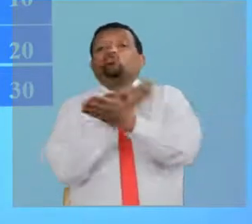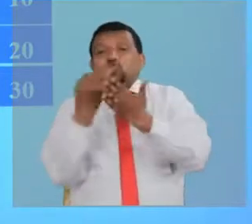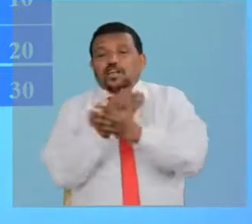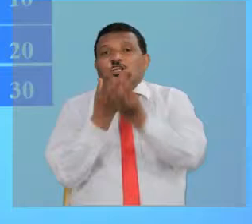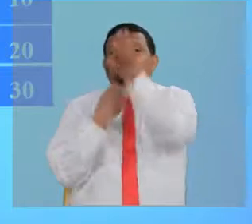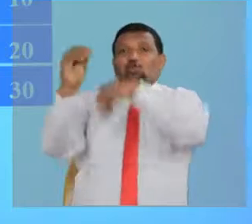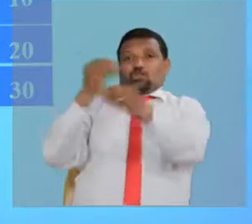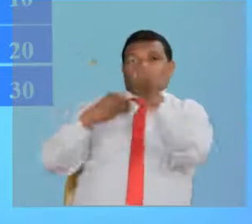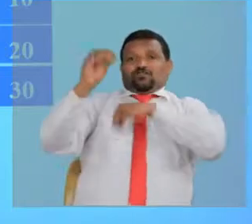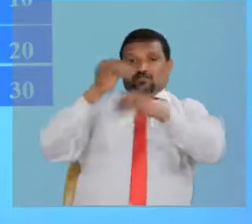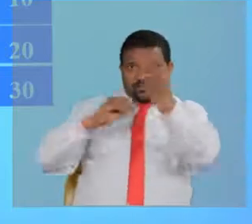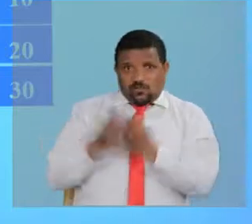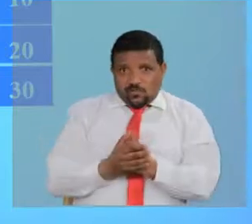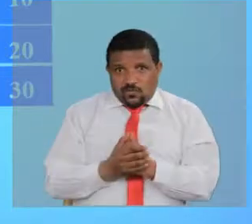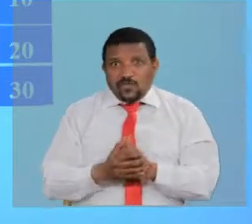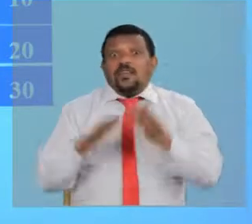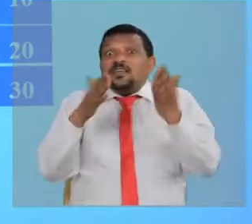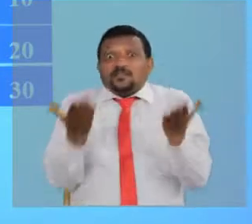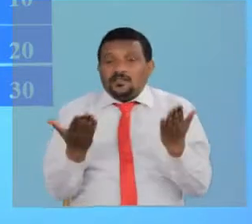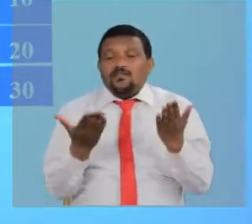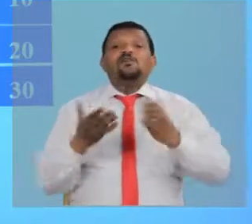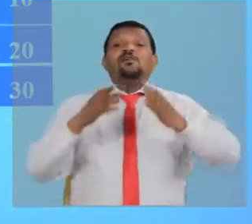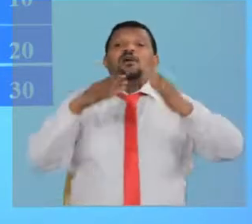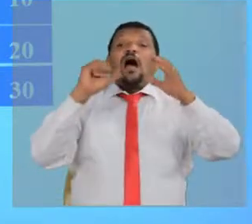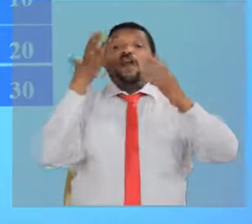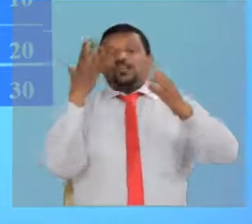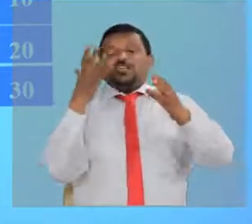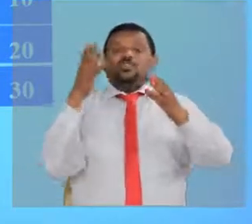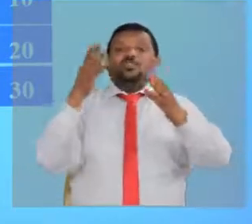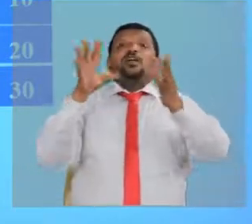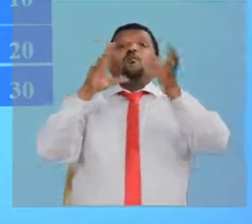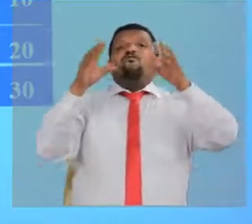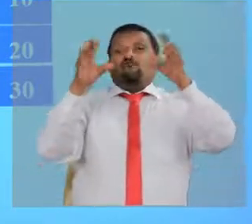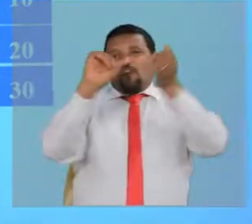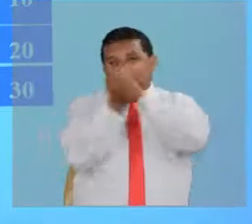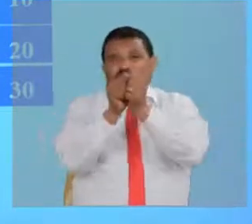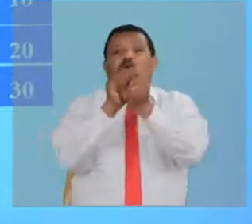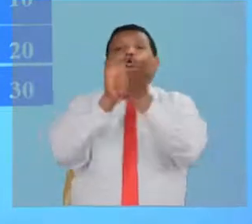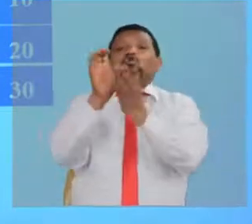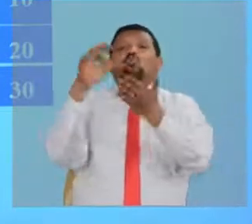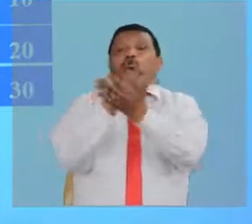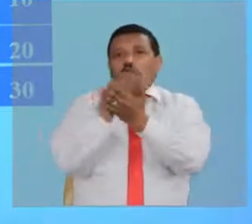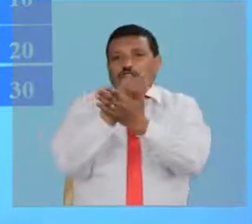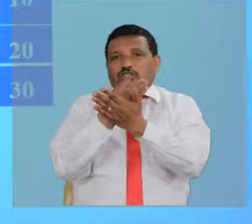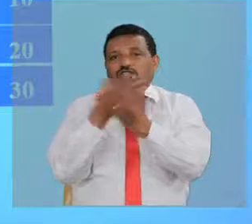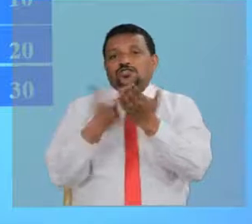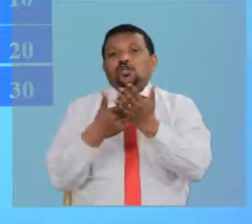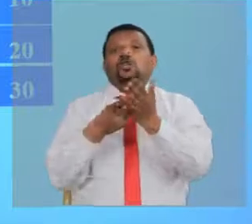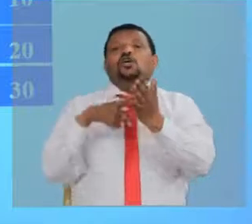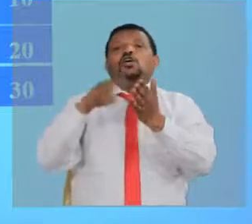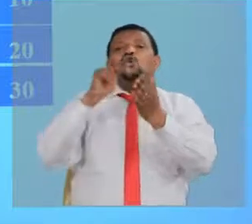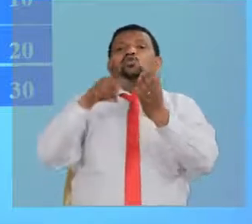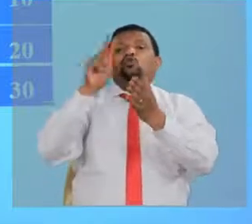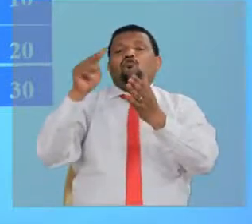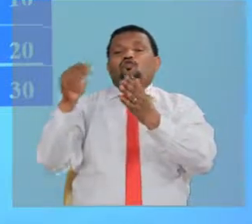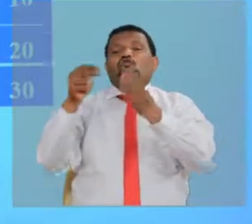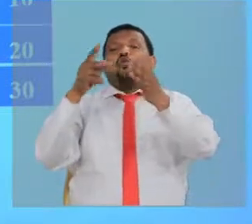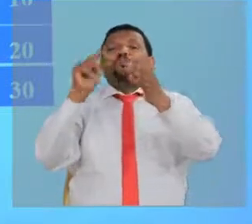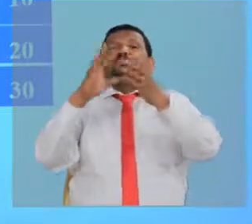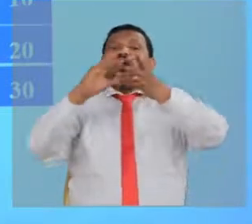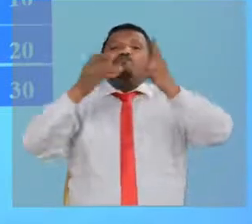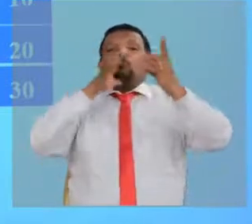and sold. Hence, the average variable cost of production of 0 unit of a commodity is undefined since